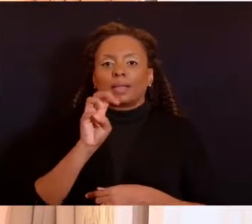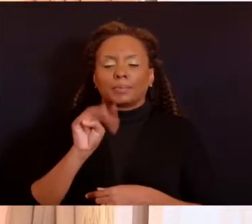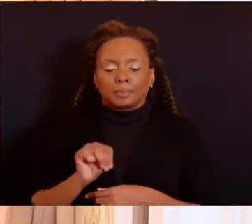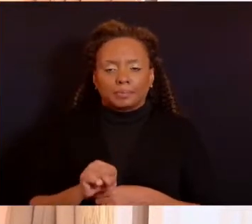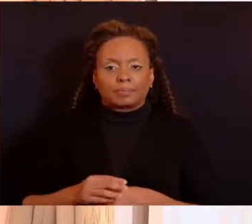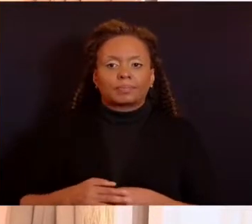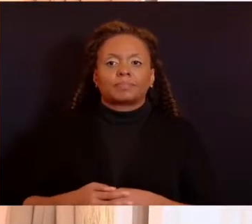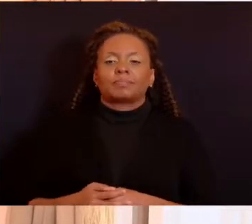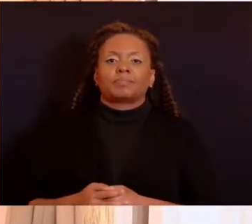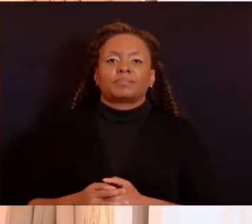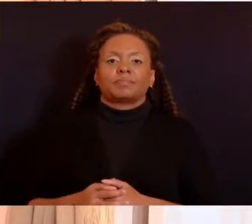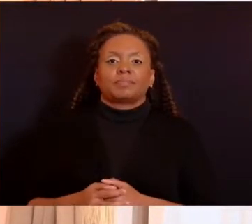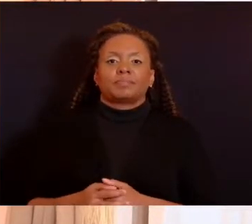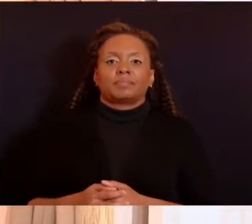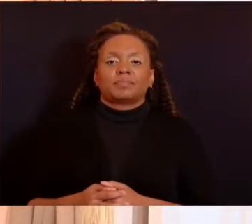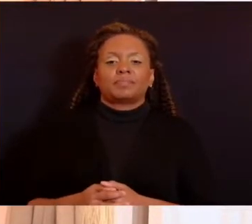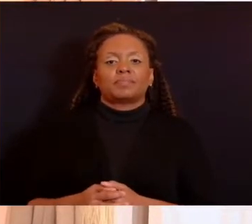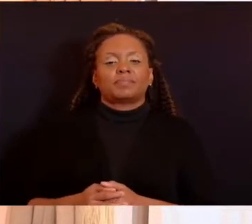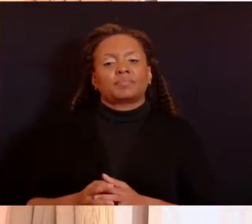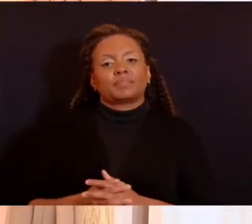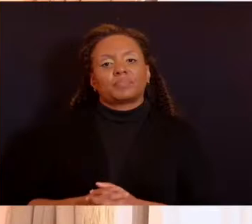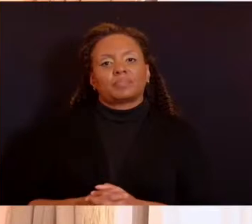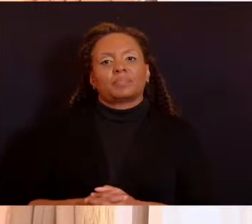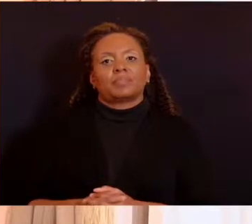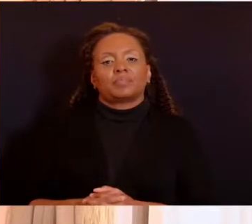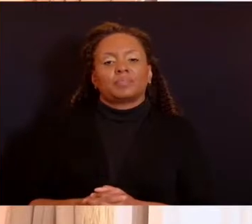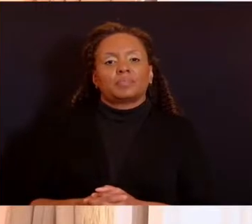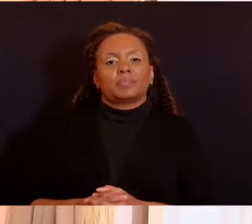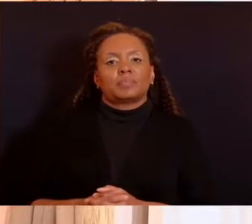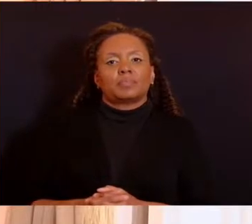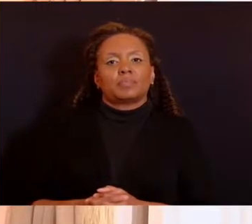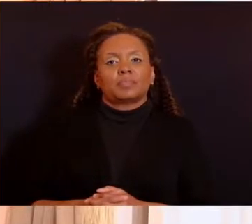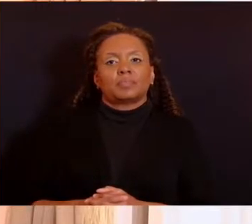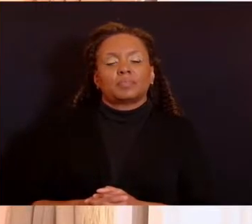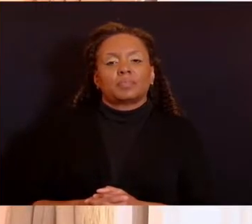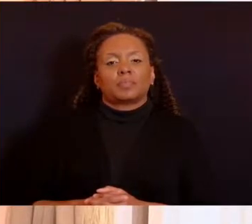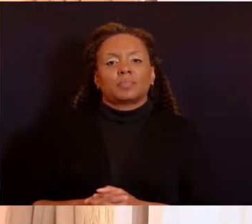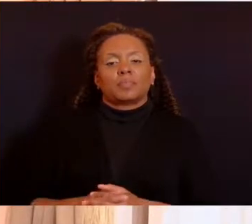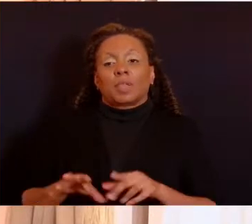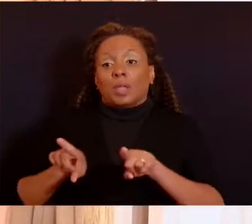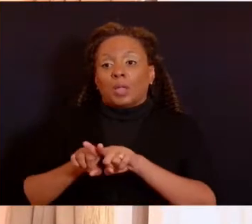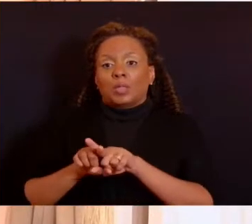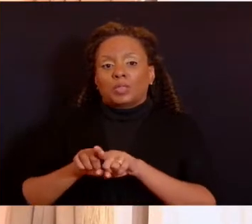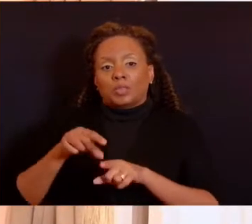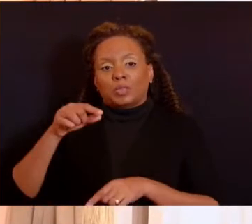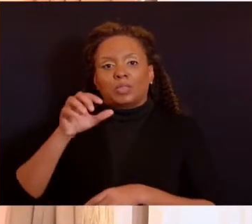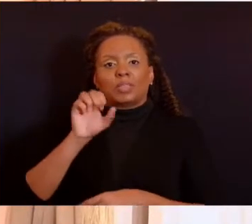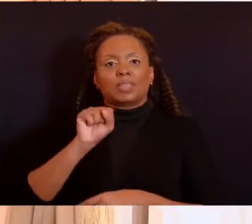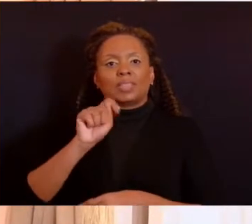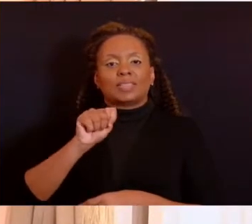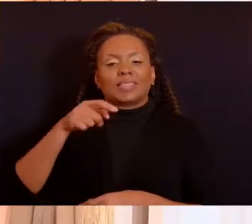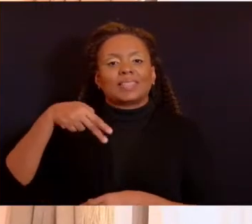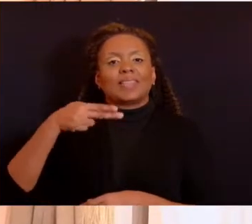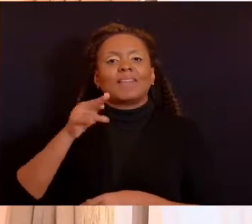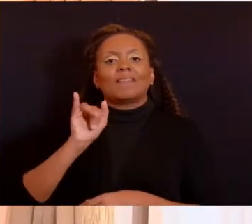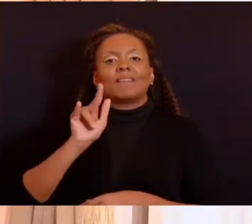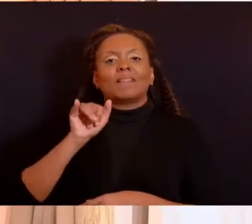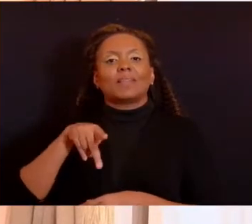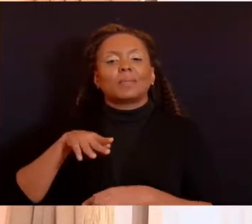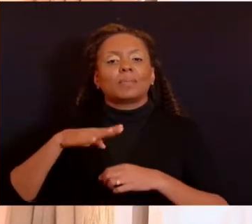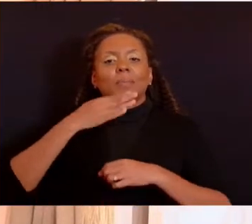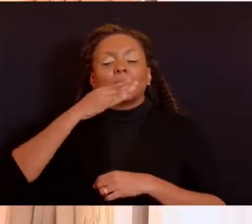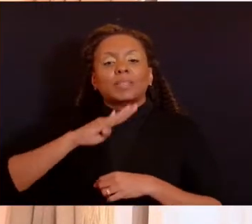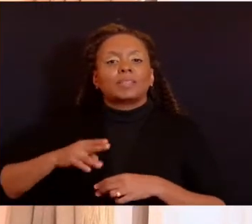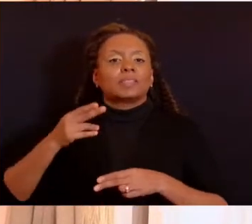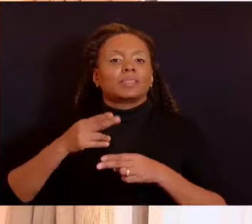that the beach loss has been fairly severe at Beachy Head and Ginger Bay in St. Philip. So all in all,